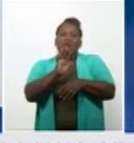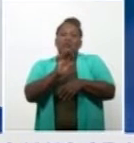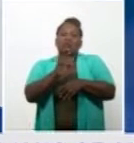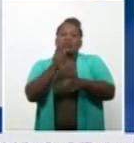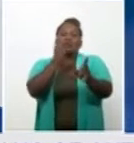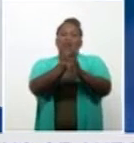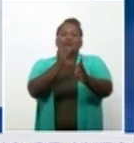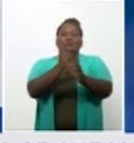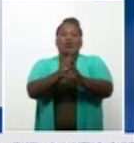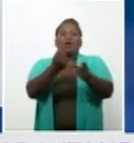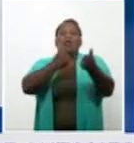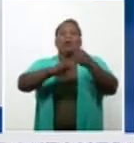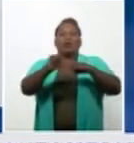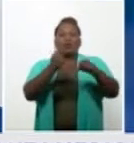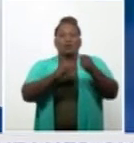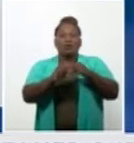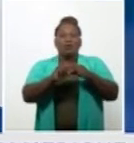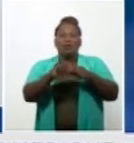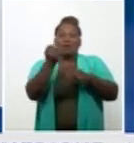for